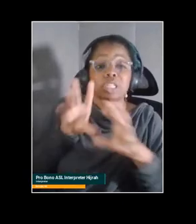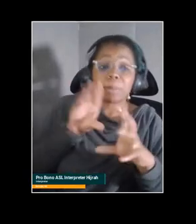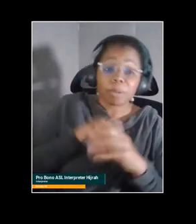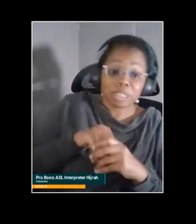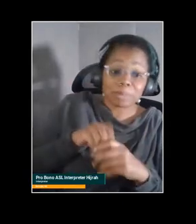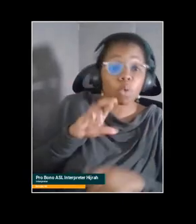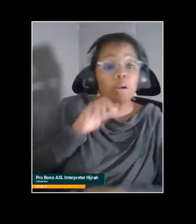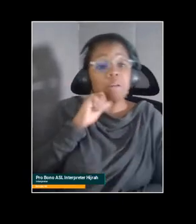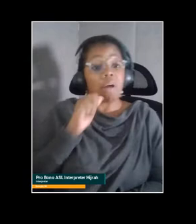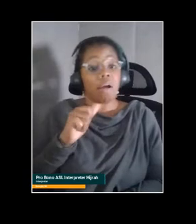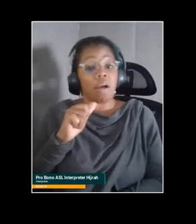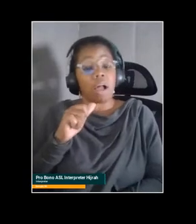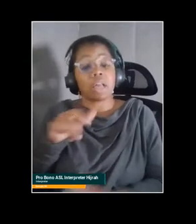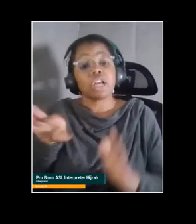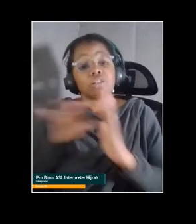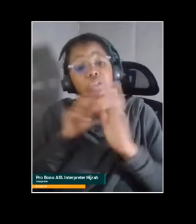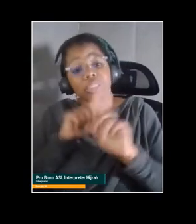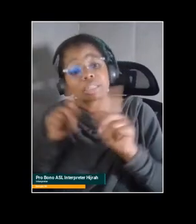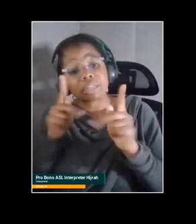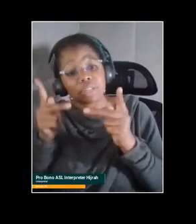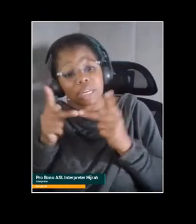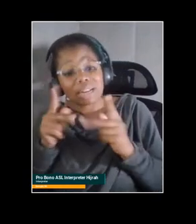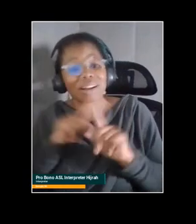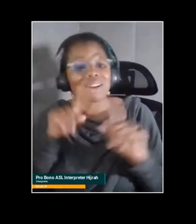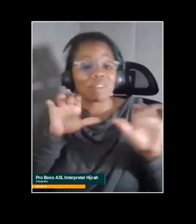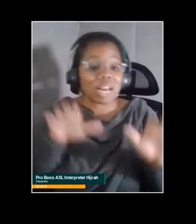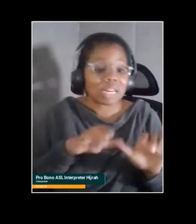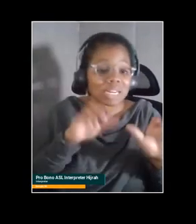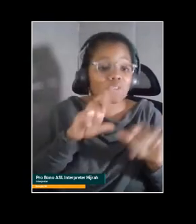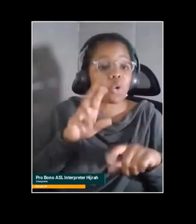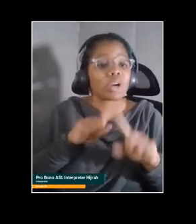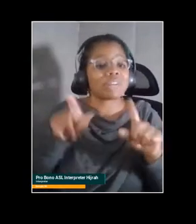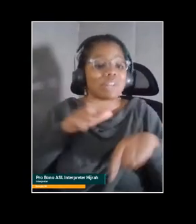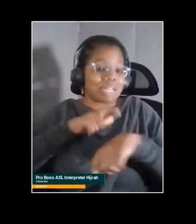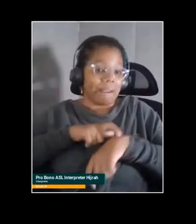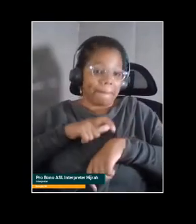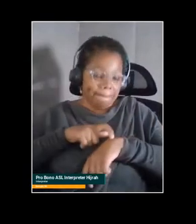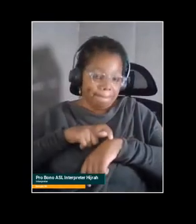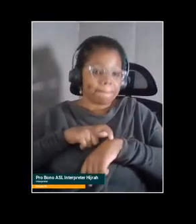to choose a different location, a different activity, or a different timing of your activity.